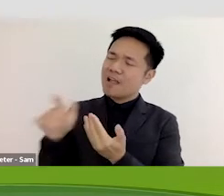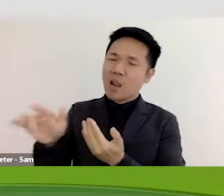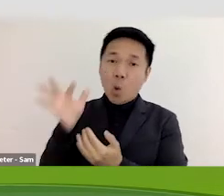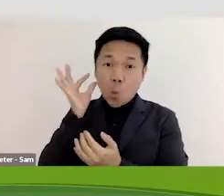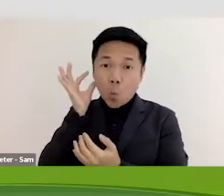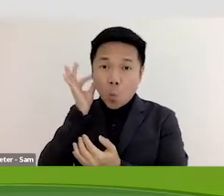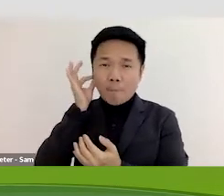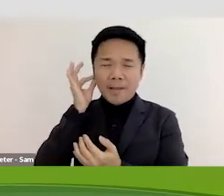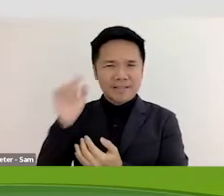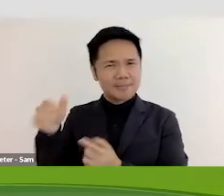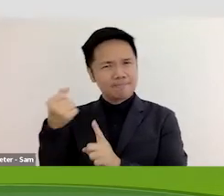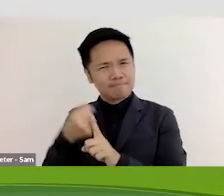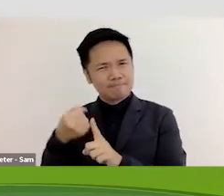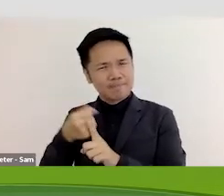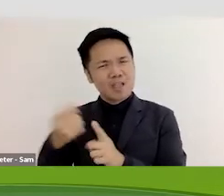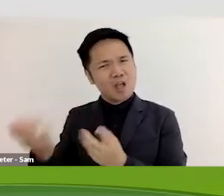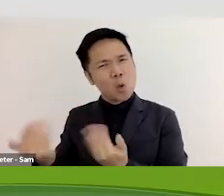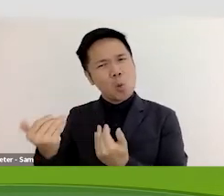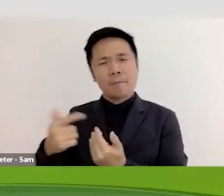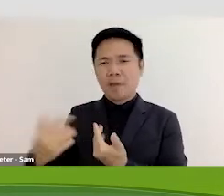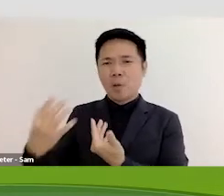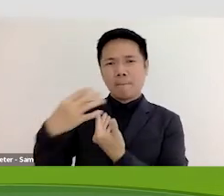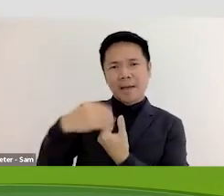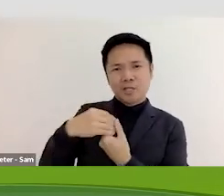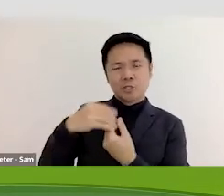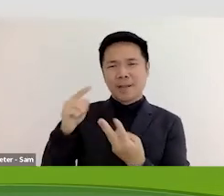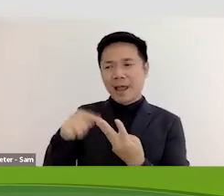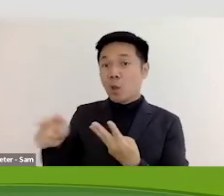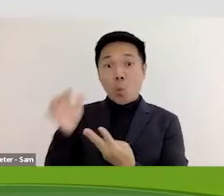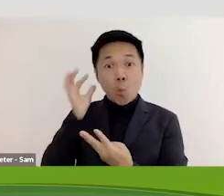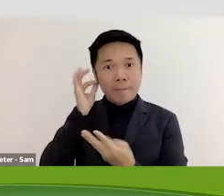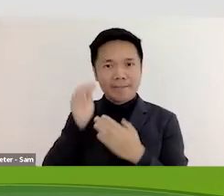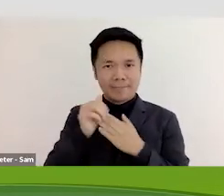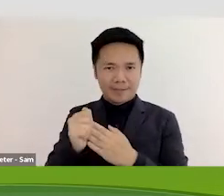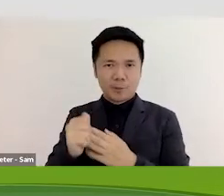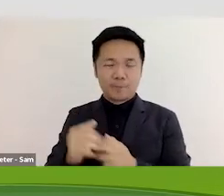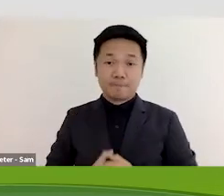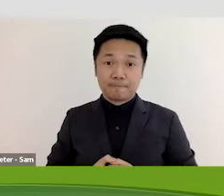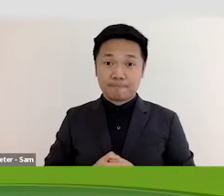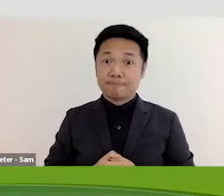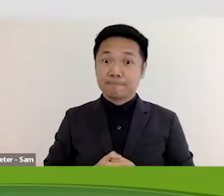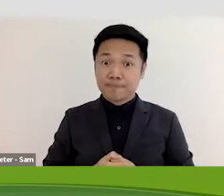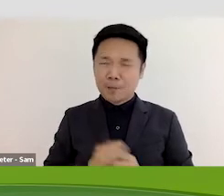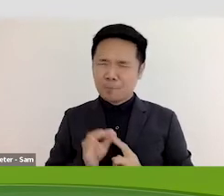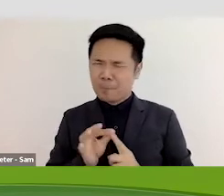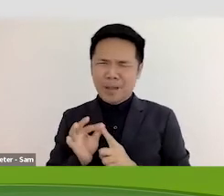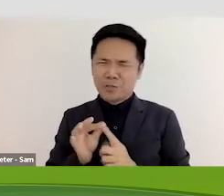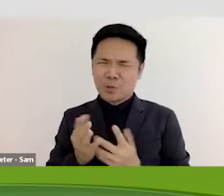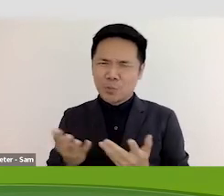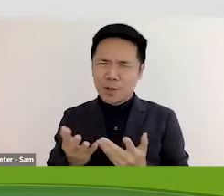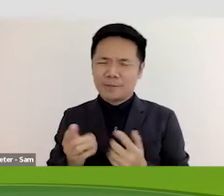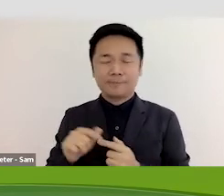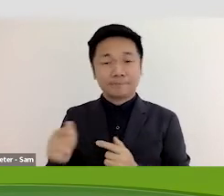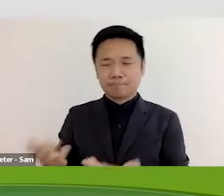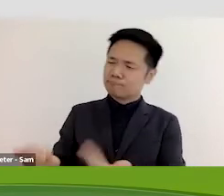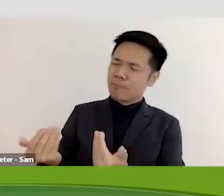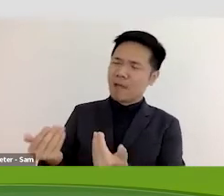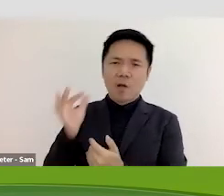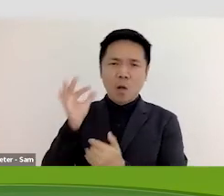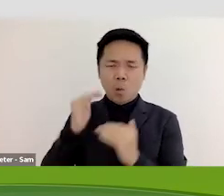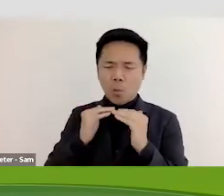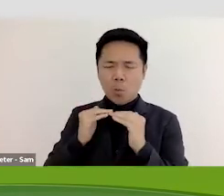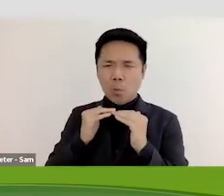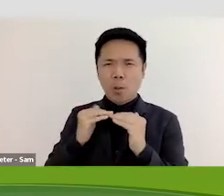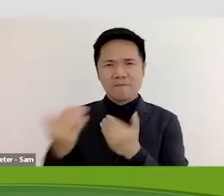voices, agency, participation, and leadership. And in particular, ensure the full, equal, and